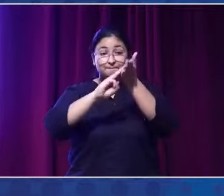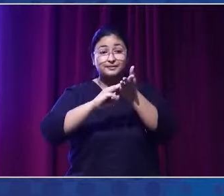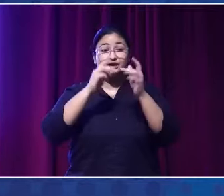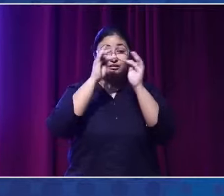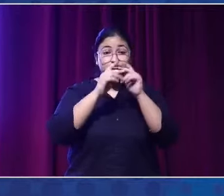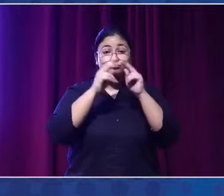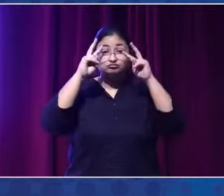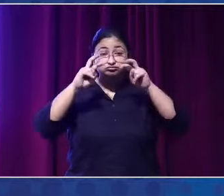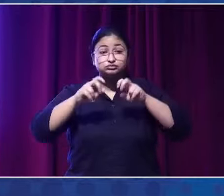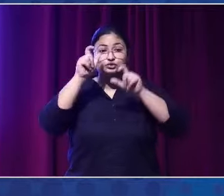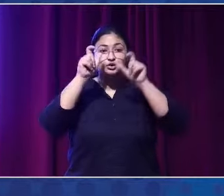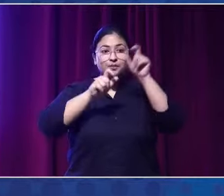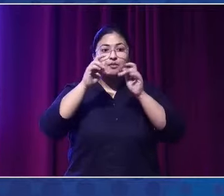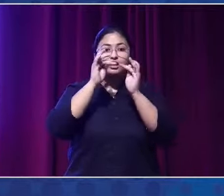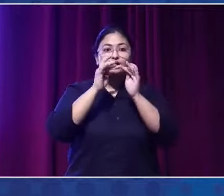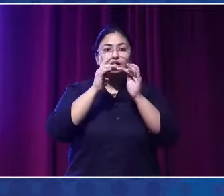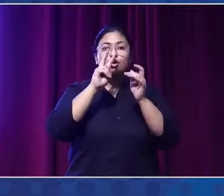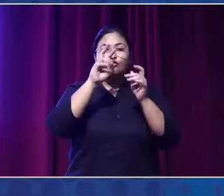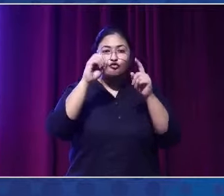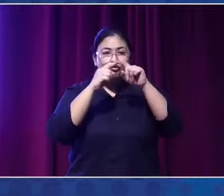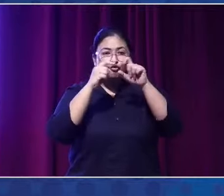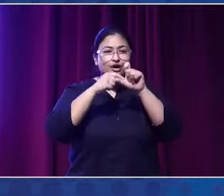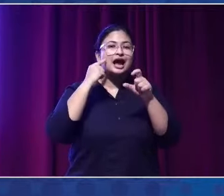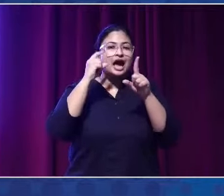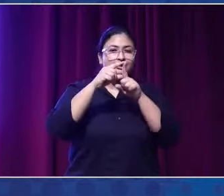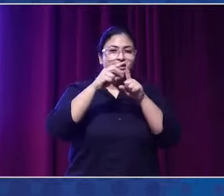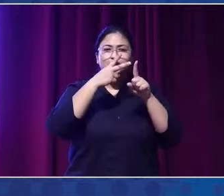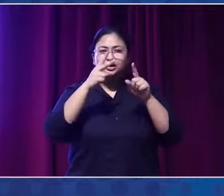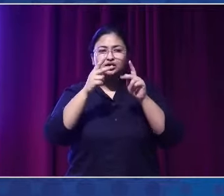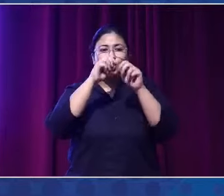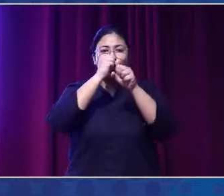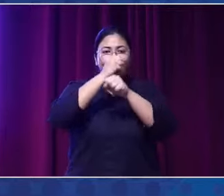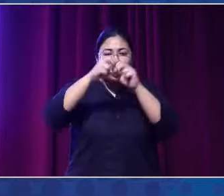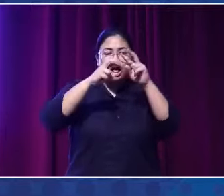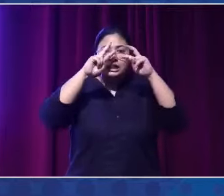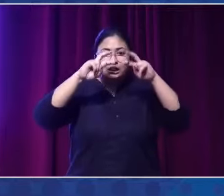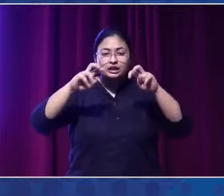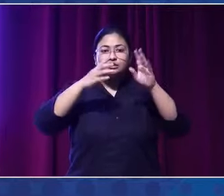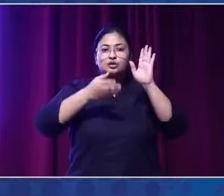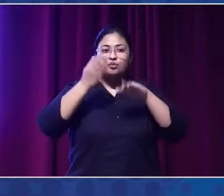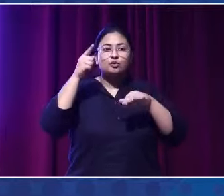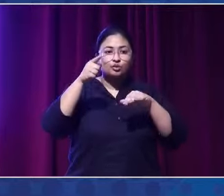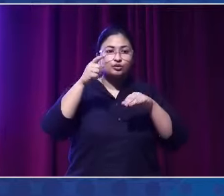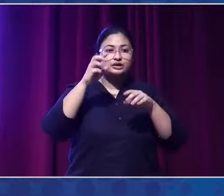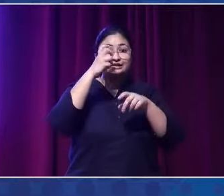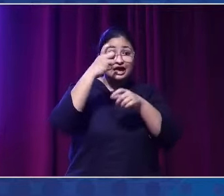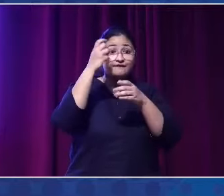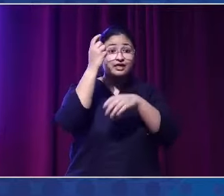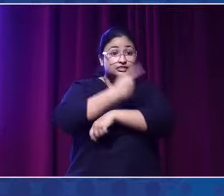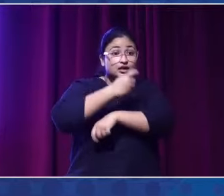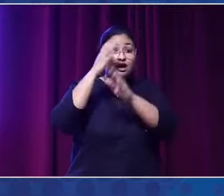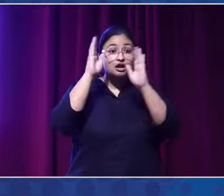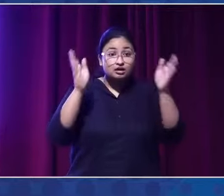People were searching their voter ID card, their various different informations just on the 7 days. If I add